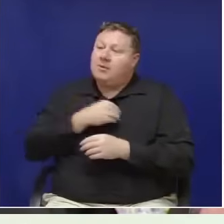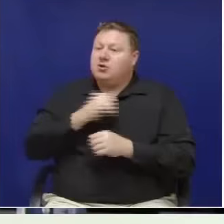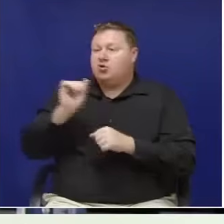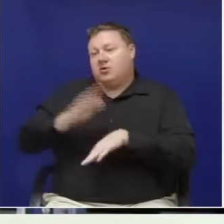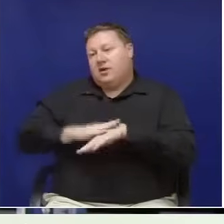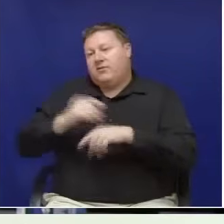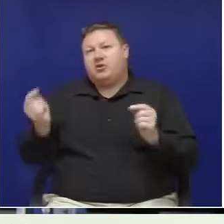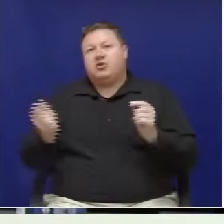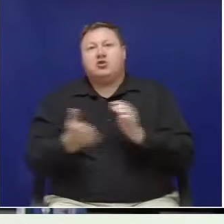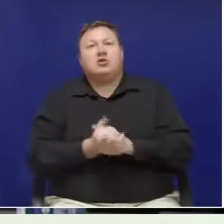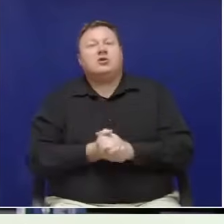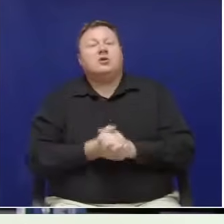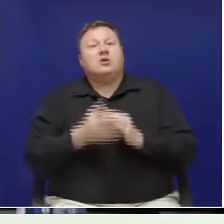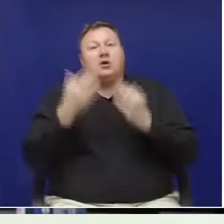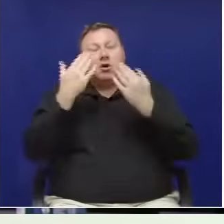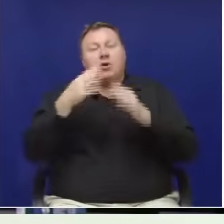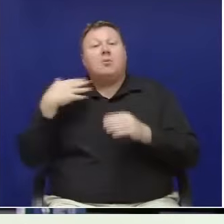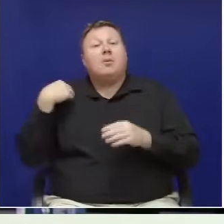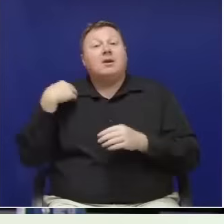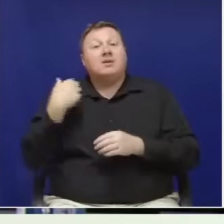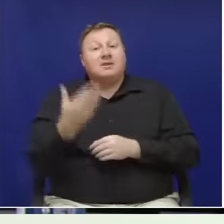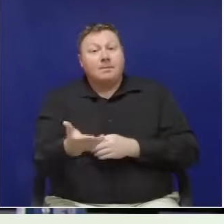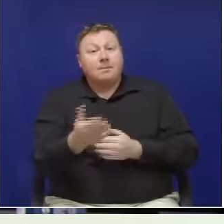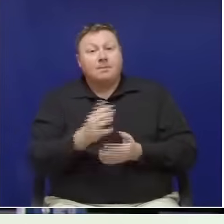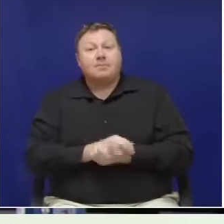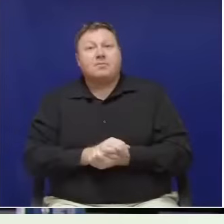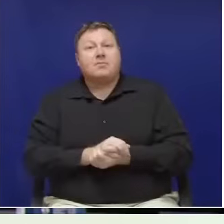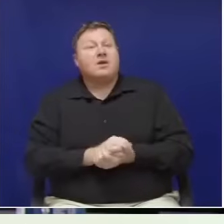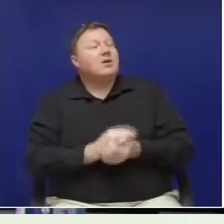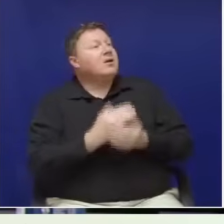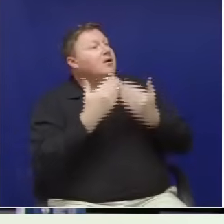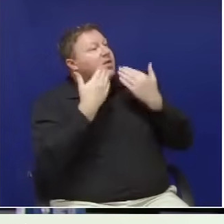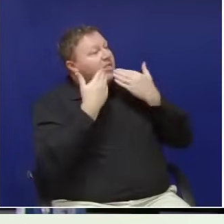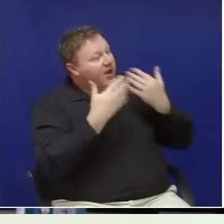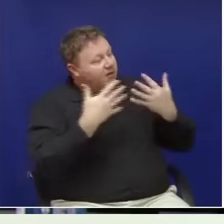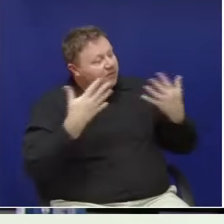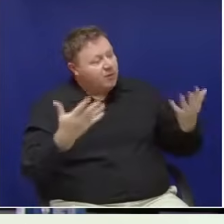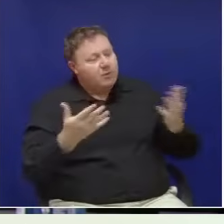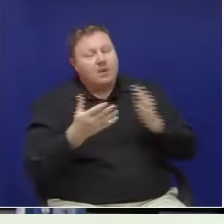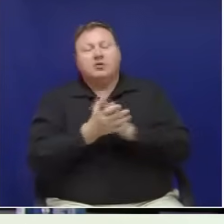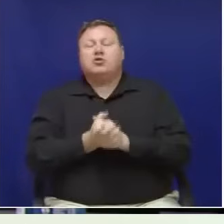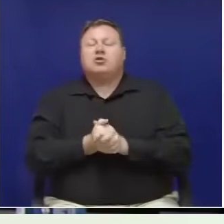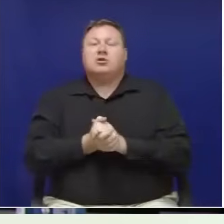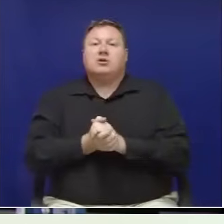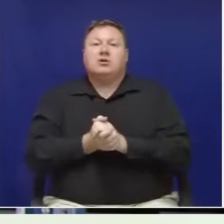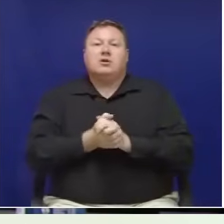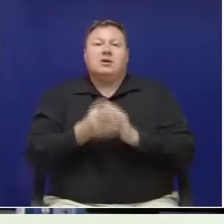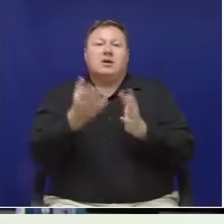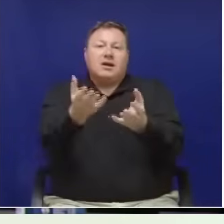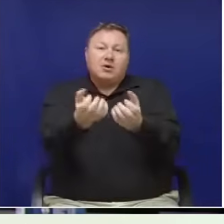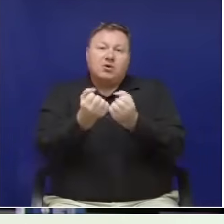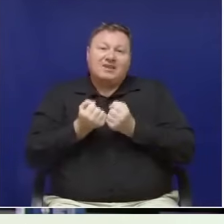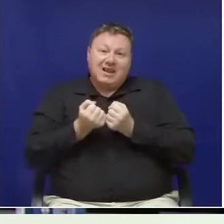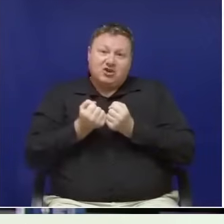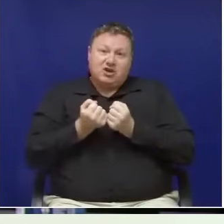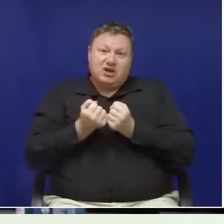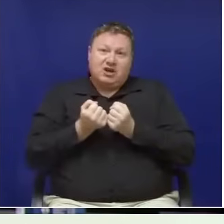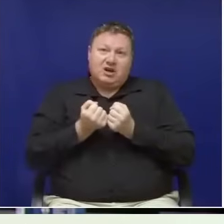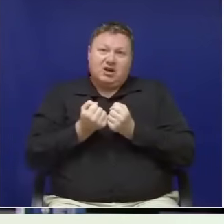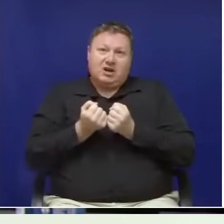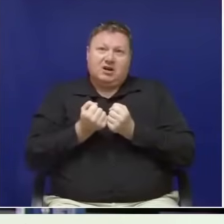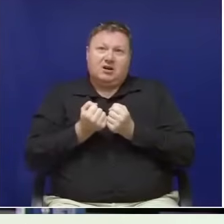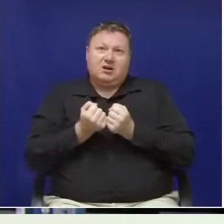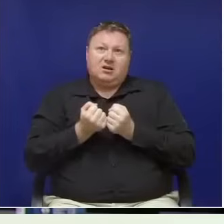expired. Honourable Minister. Thank you very much. In terms of retention, when you look at